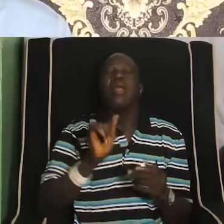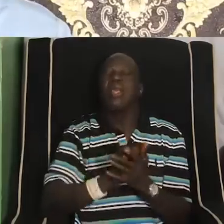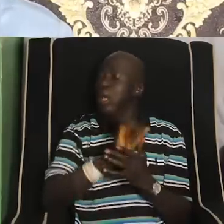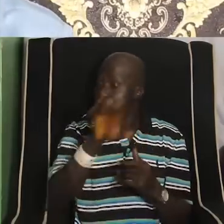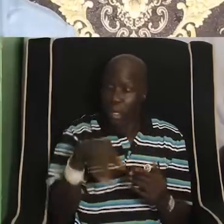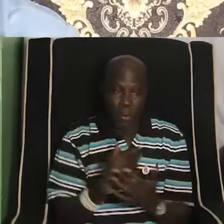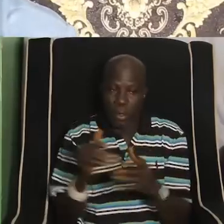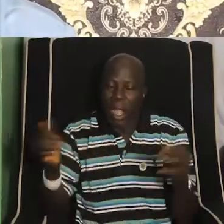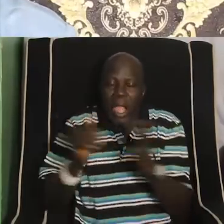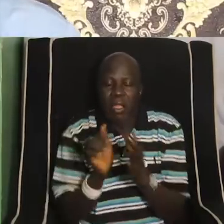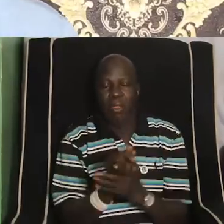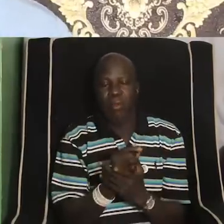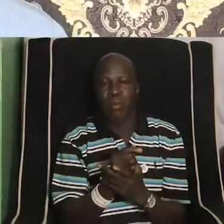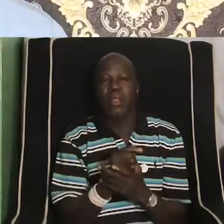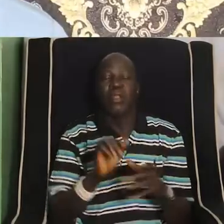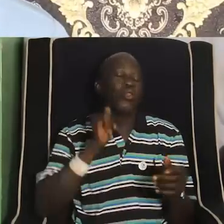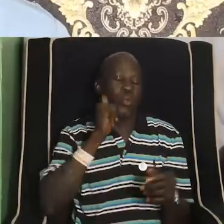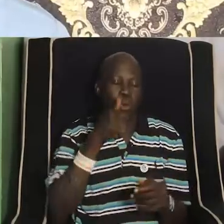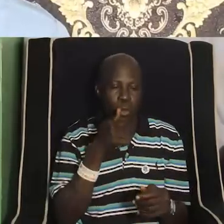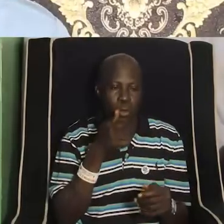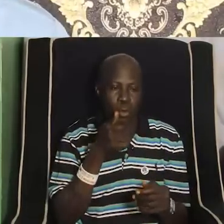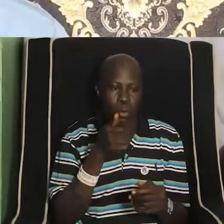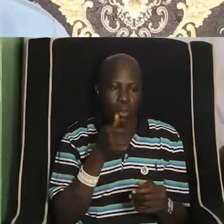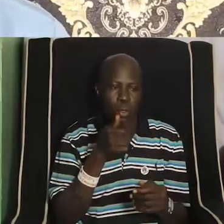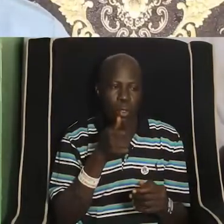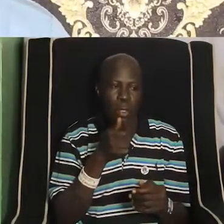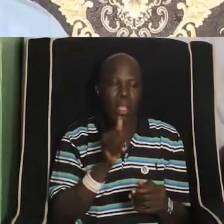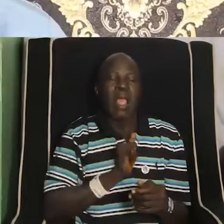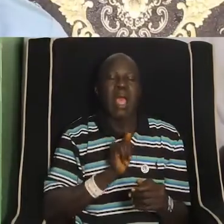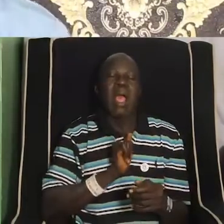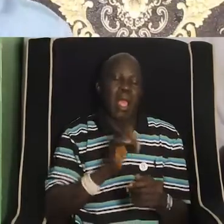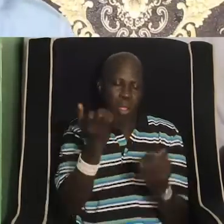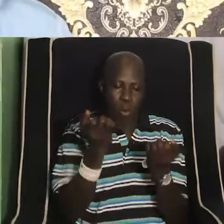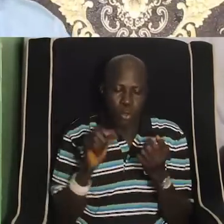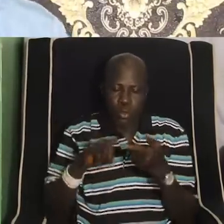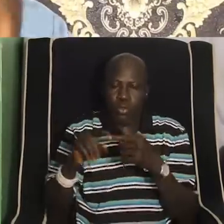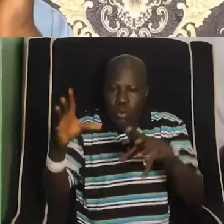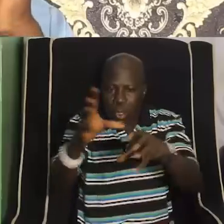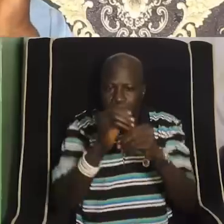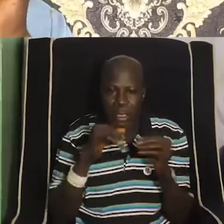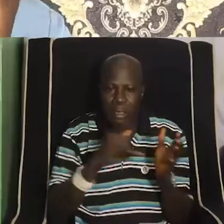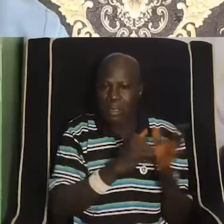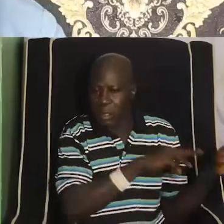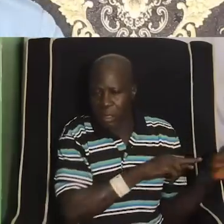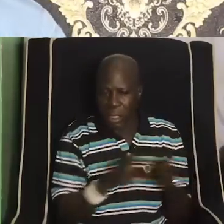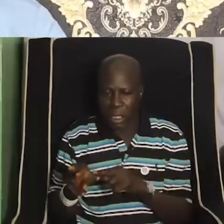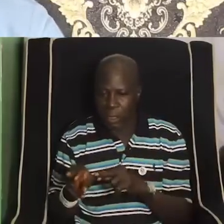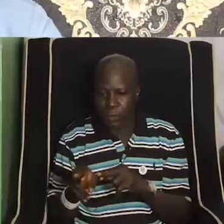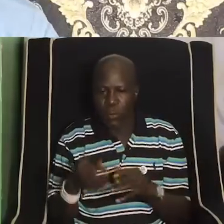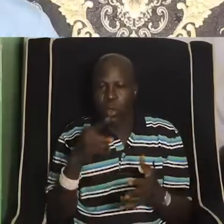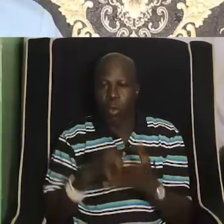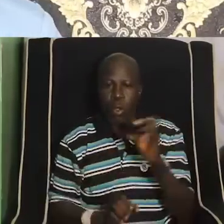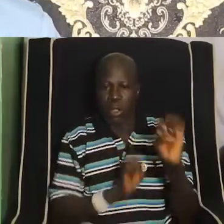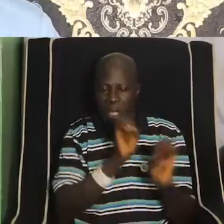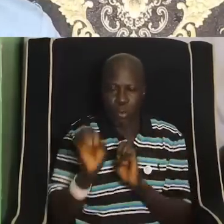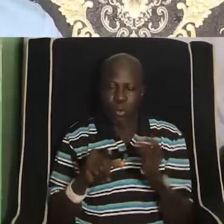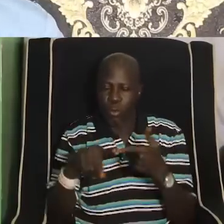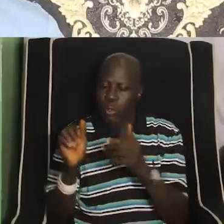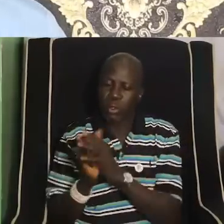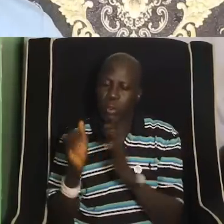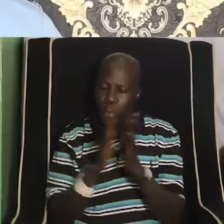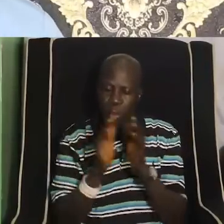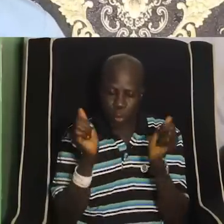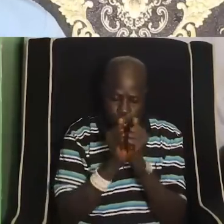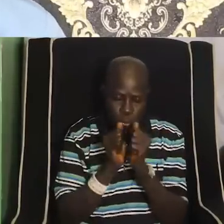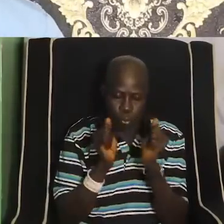Amen. It has some instructions. No, tomorrow. Mo ko ti get here sile I want you to get it ready today. Oun ti a o fi gbadura. What we will pray.